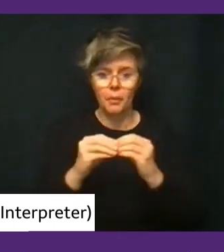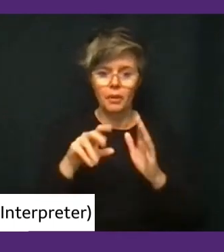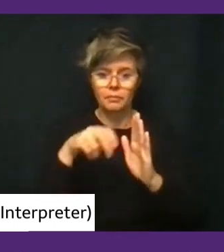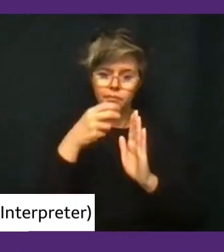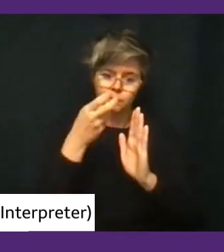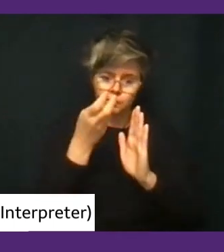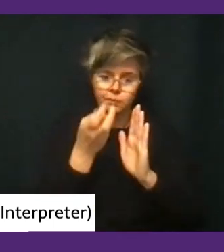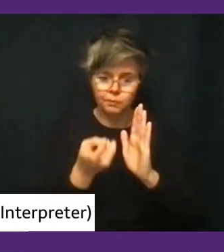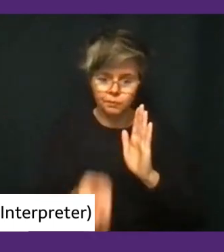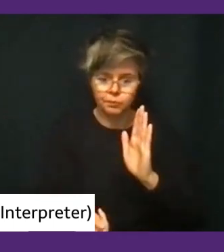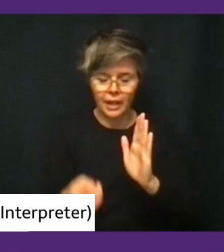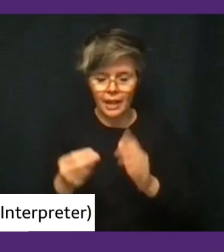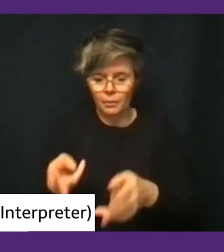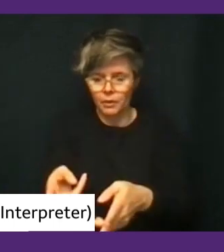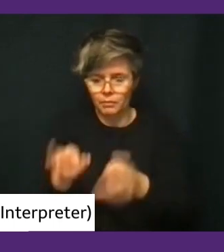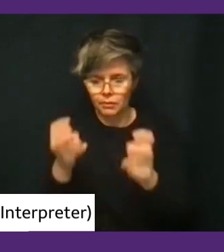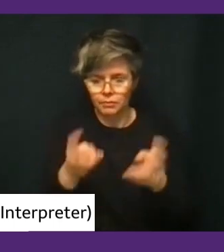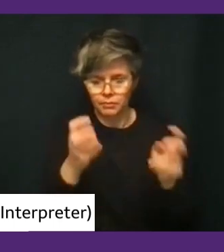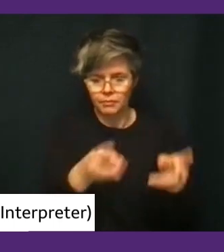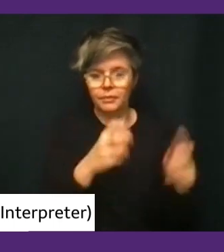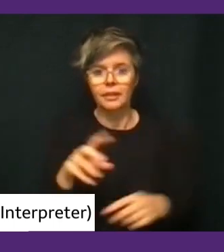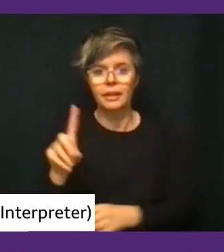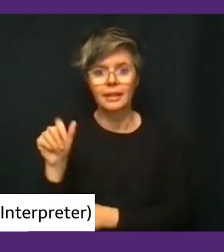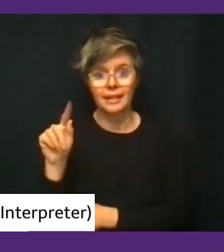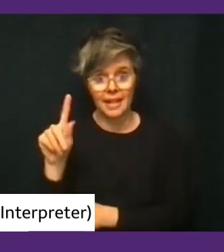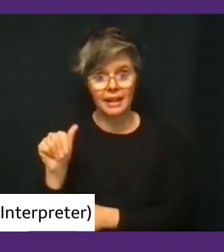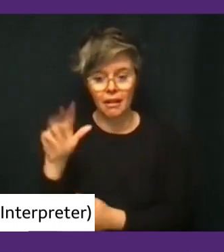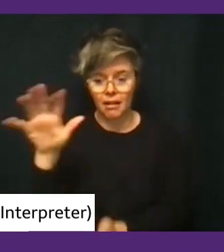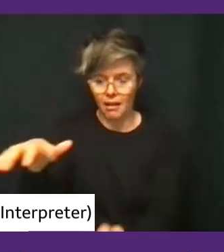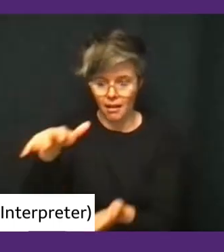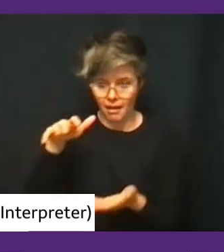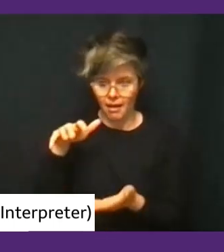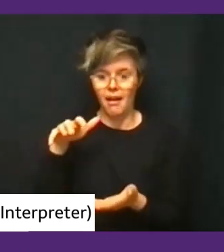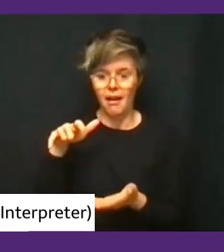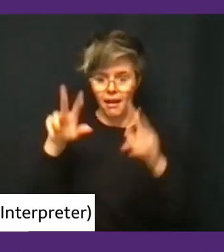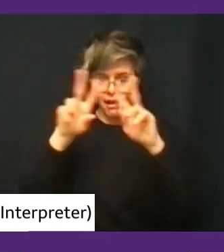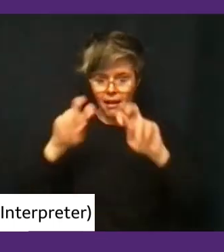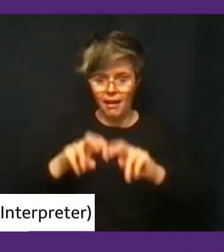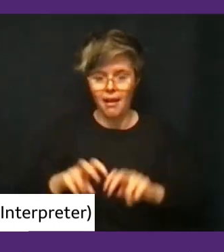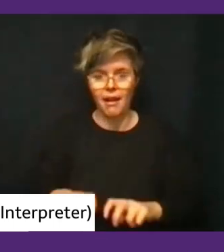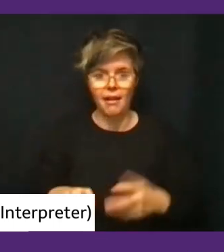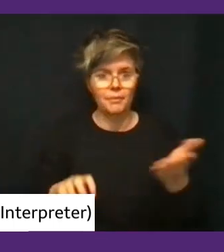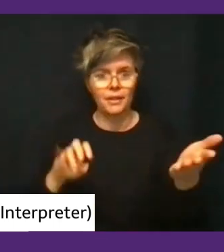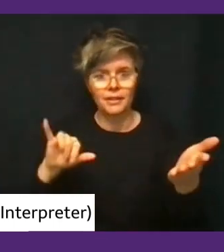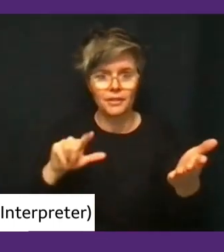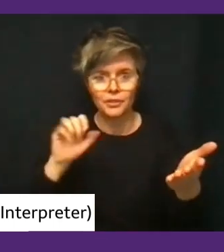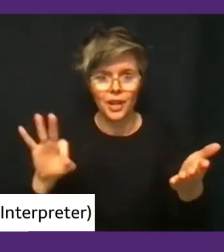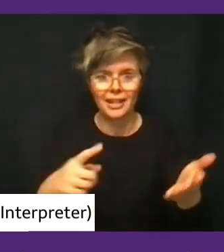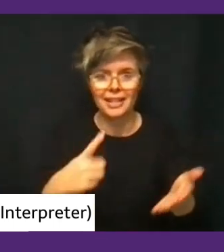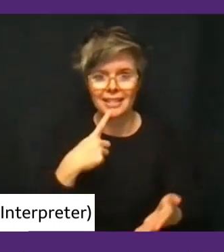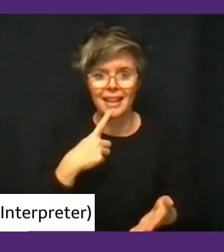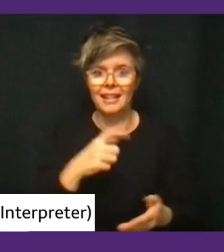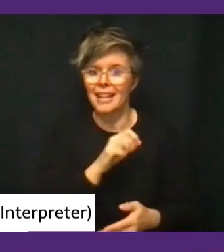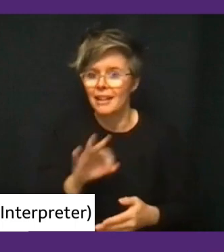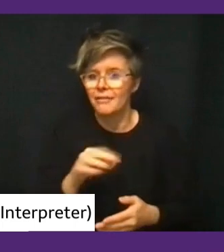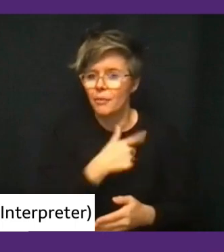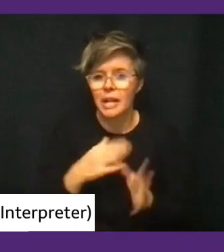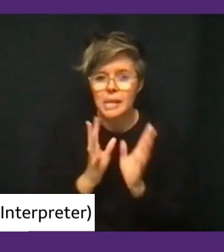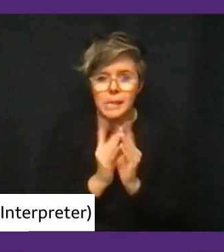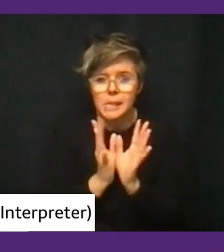it, then I think we start probably, as Jenny said, considering whether we scheme again.